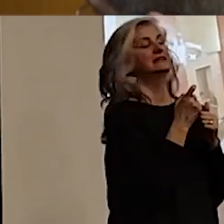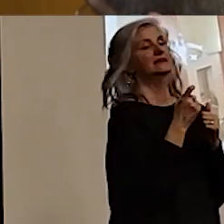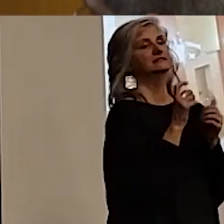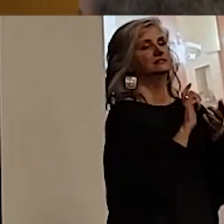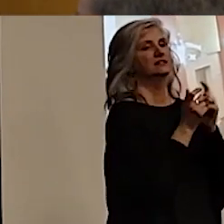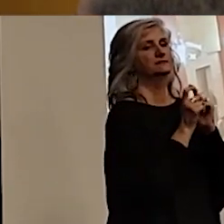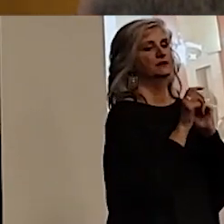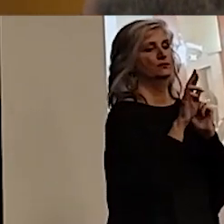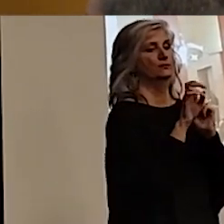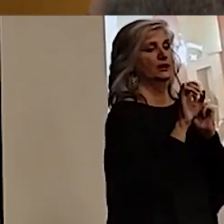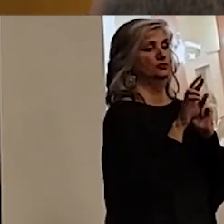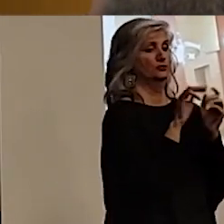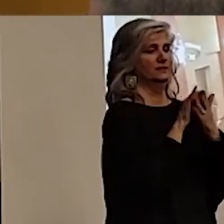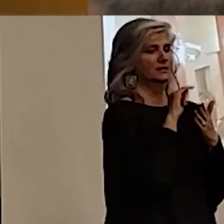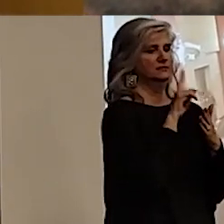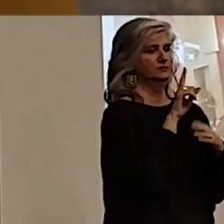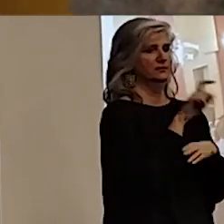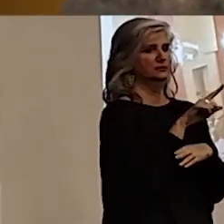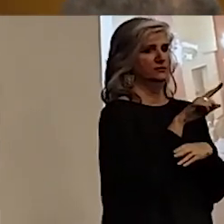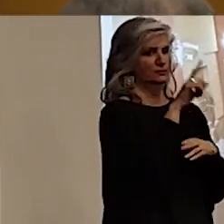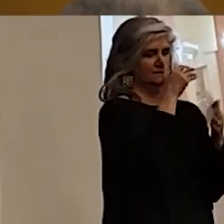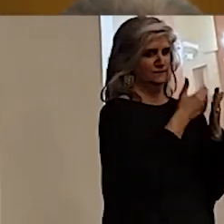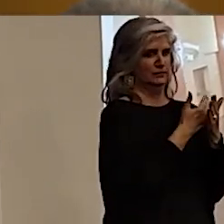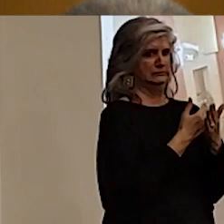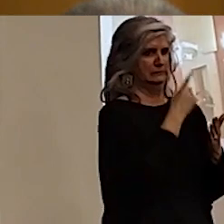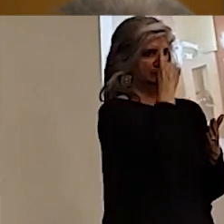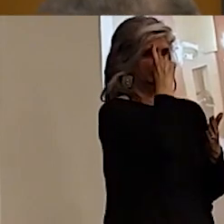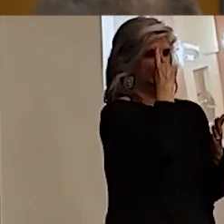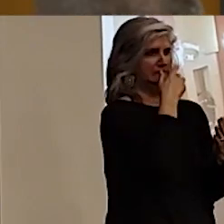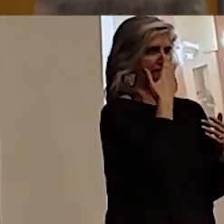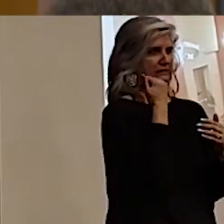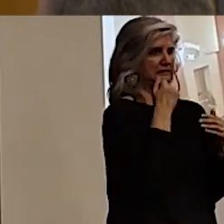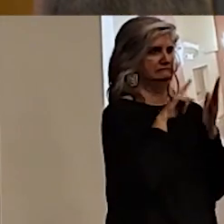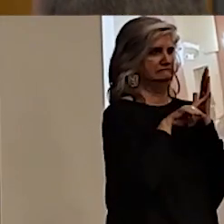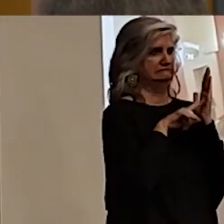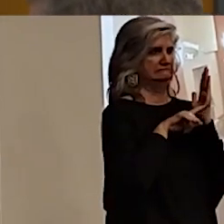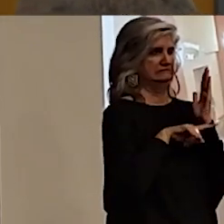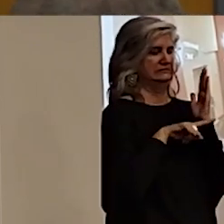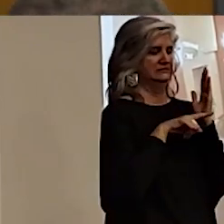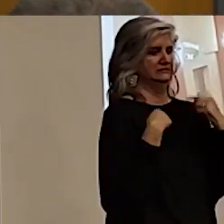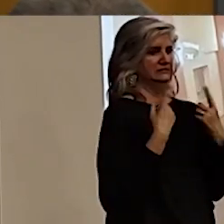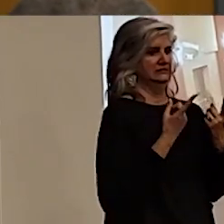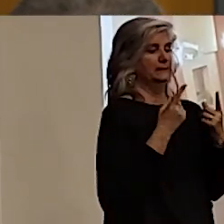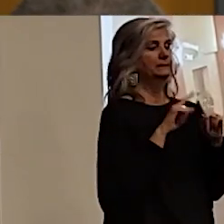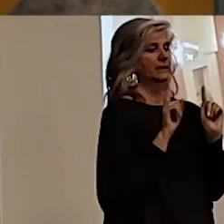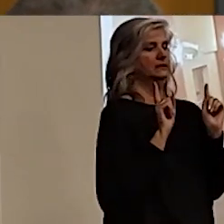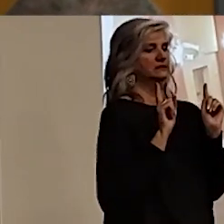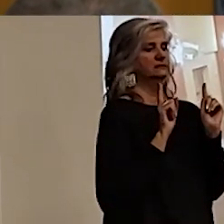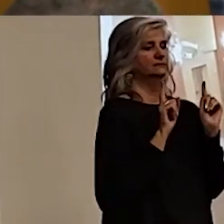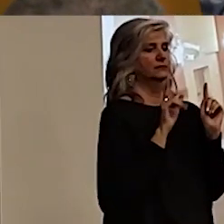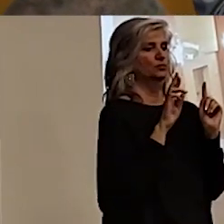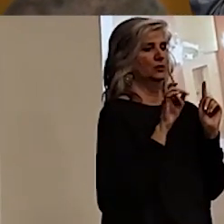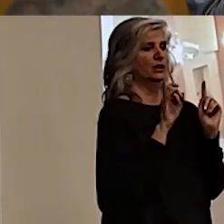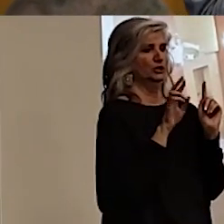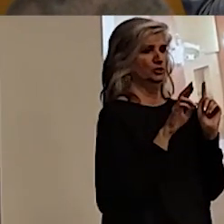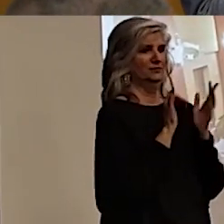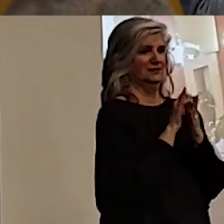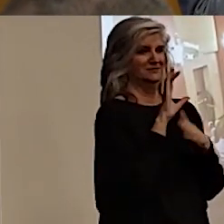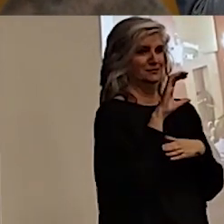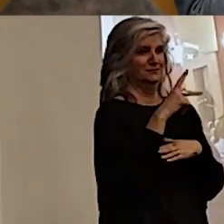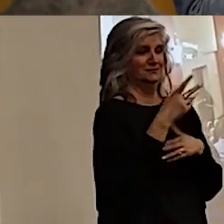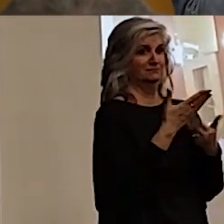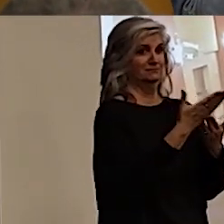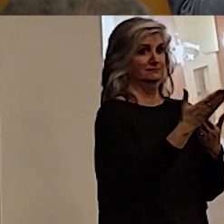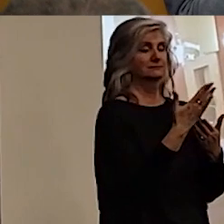think, was a question. I will have to refresh my memory. It's been a little bit since I dug into the details there, but I believe that was a rider CenterPoint is proposing to